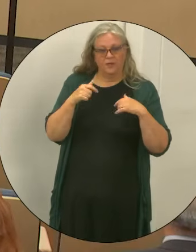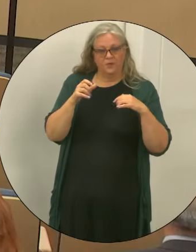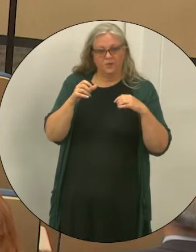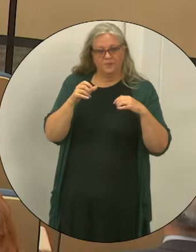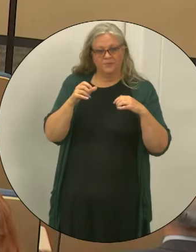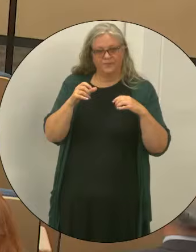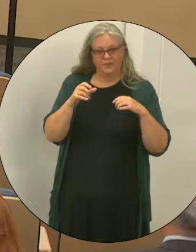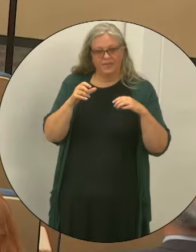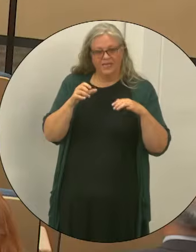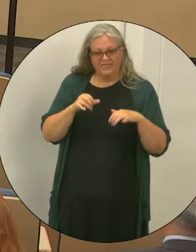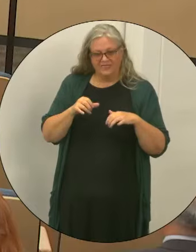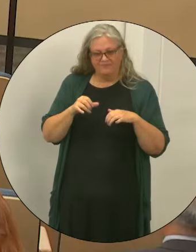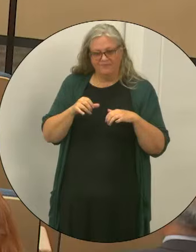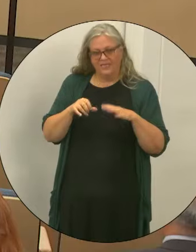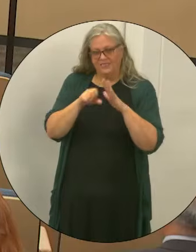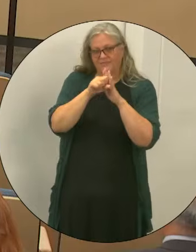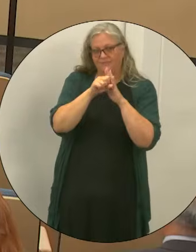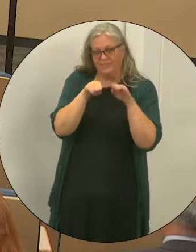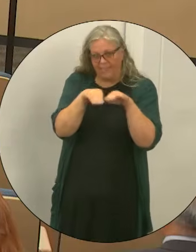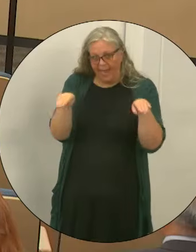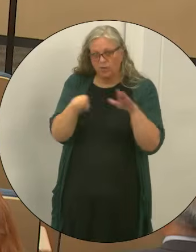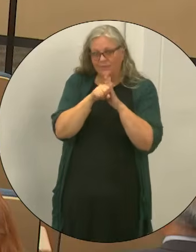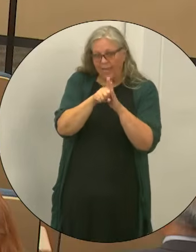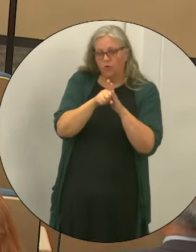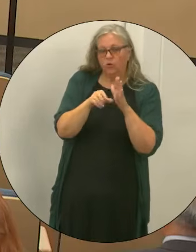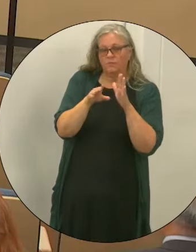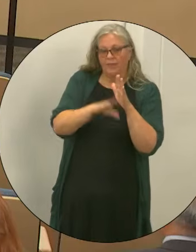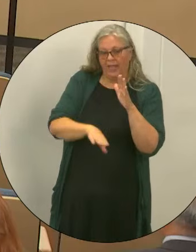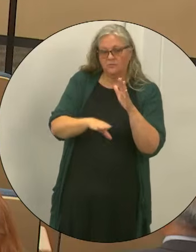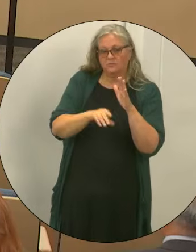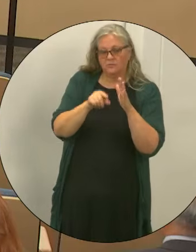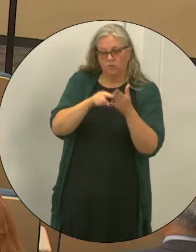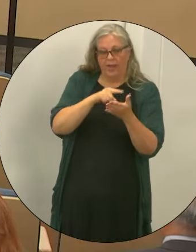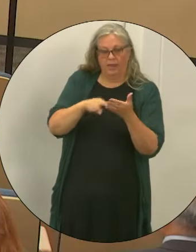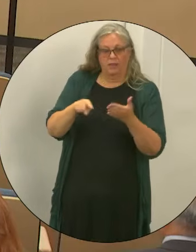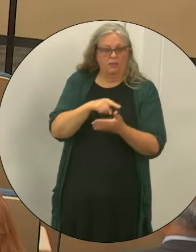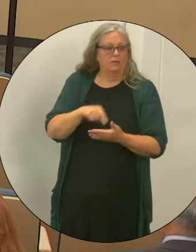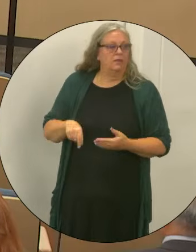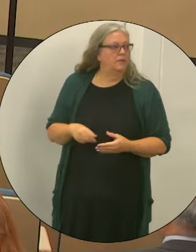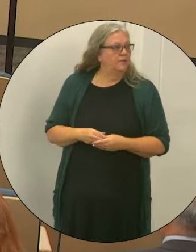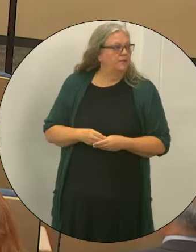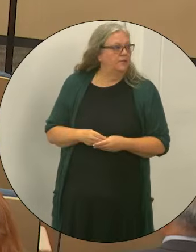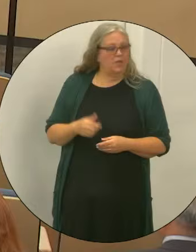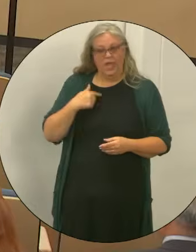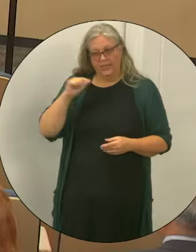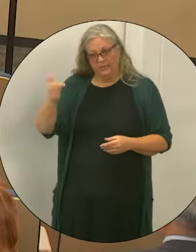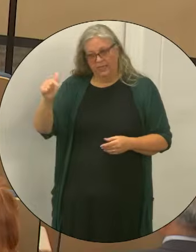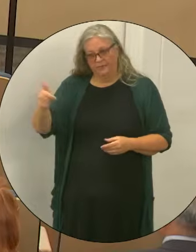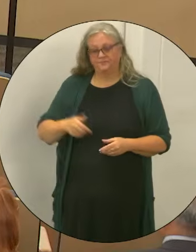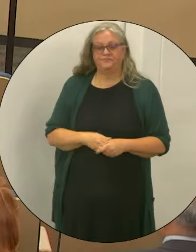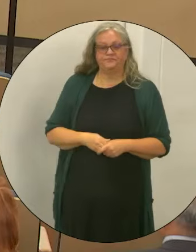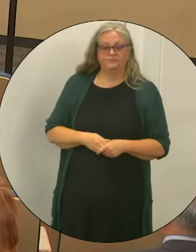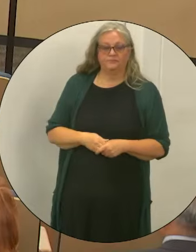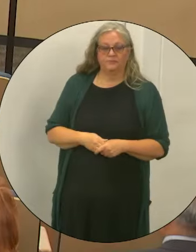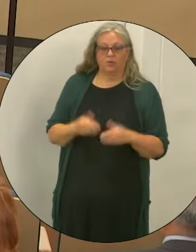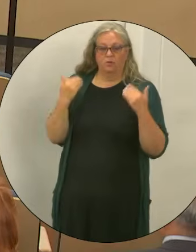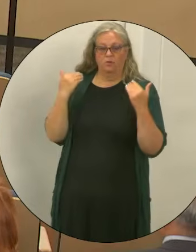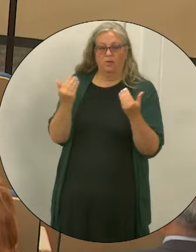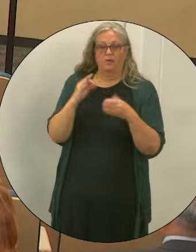grading. Standard-based grading. We have a motion for standard-based grading. Do I have a second? Trustee Dominguez? I second the motion. Great, let's